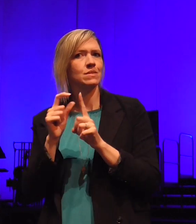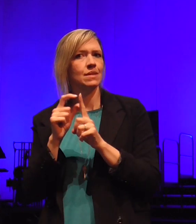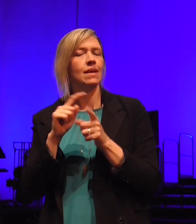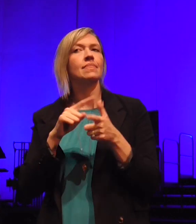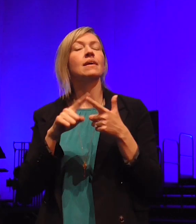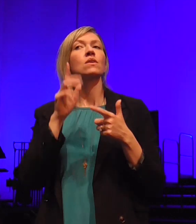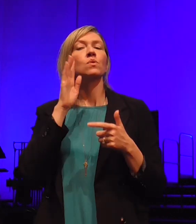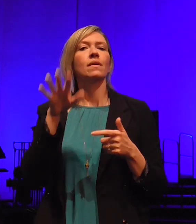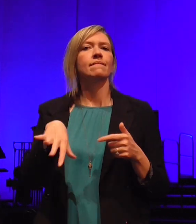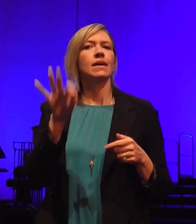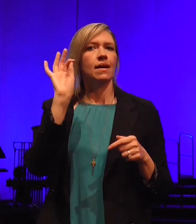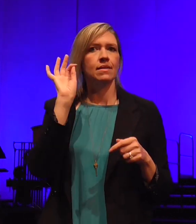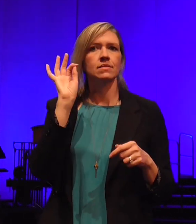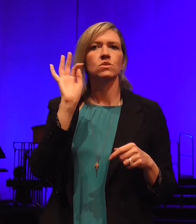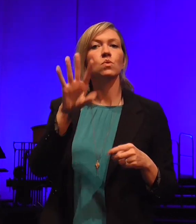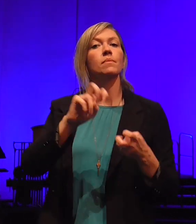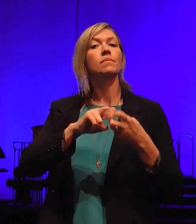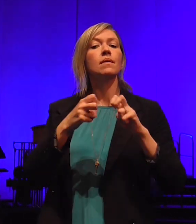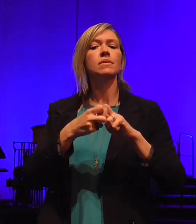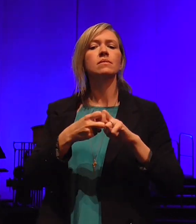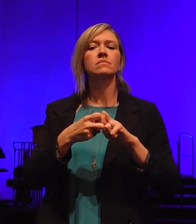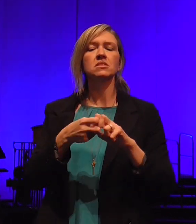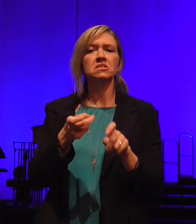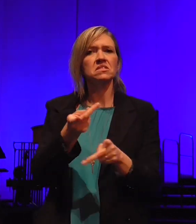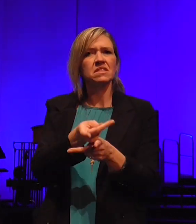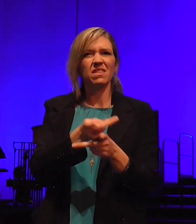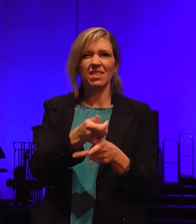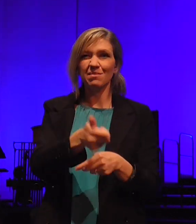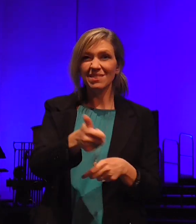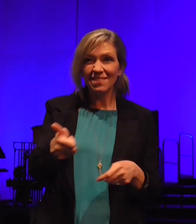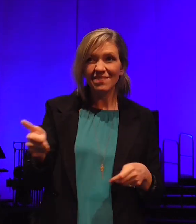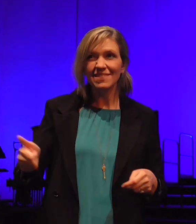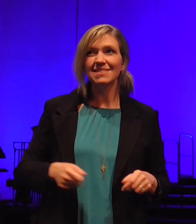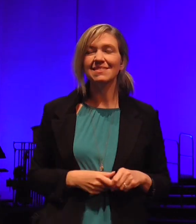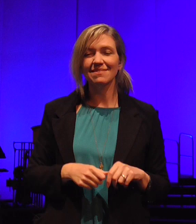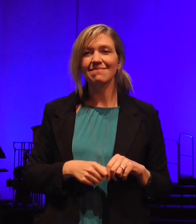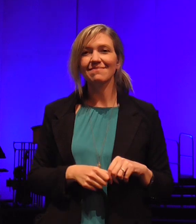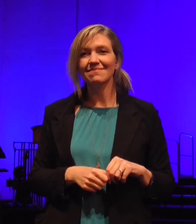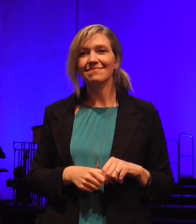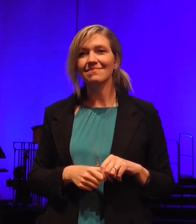and you'll find that your problems begin to take care of themselves.